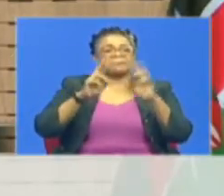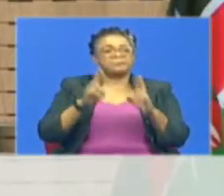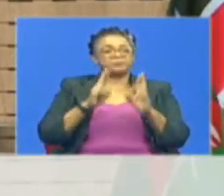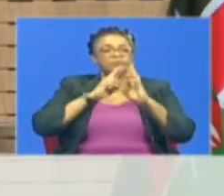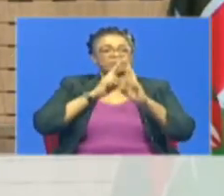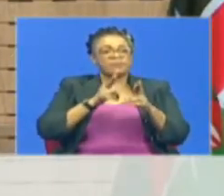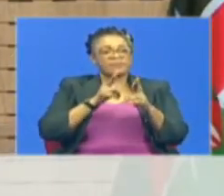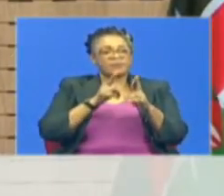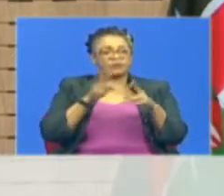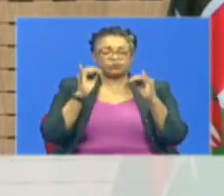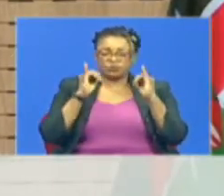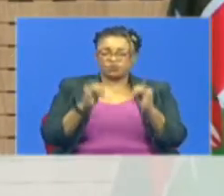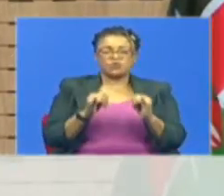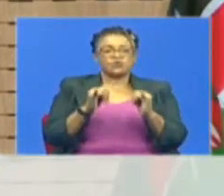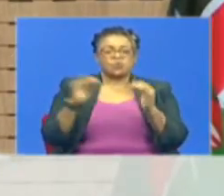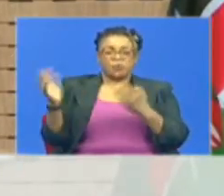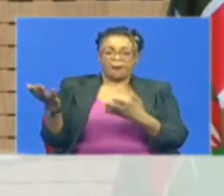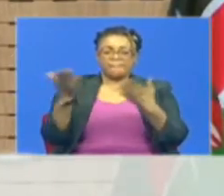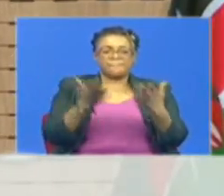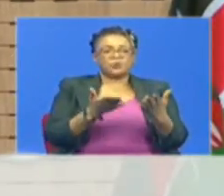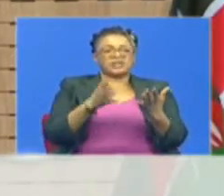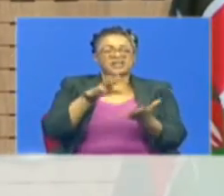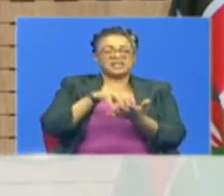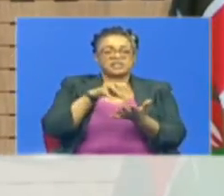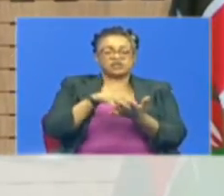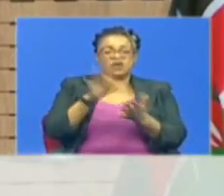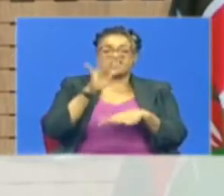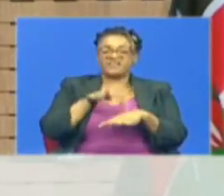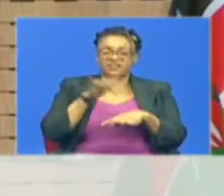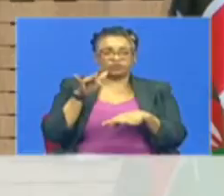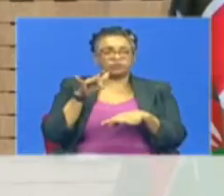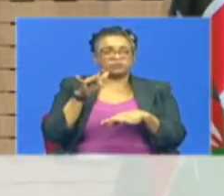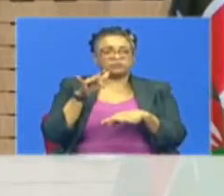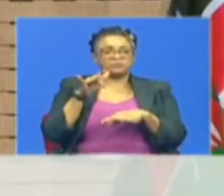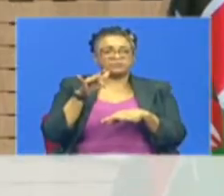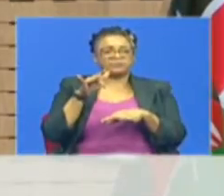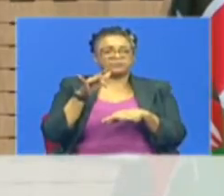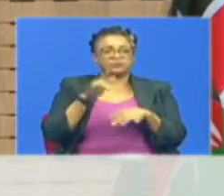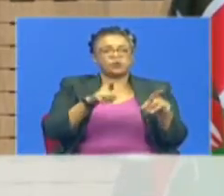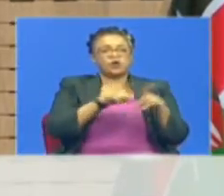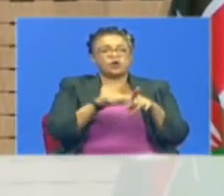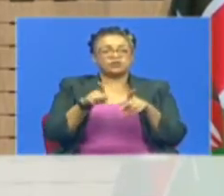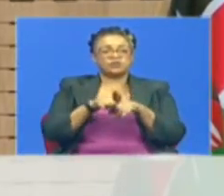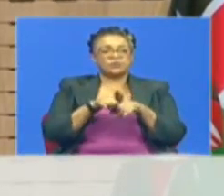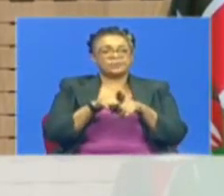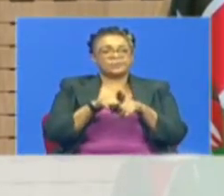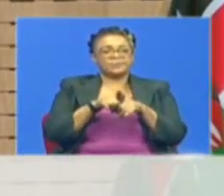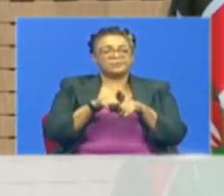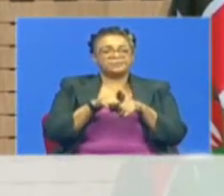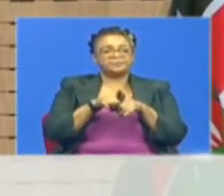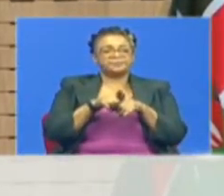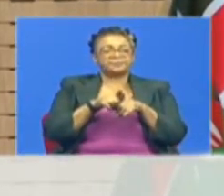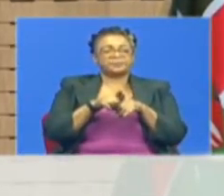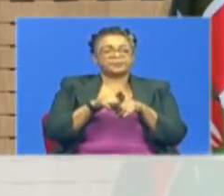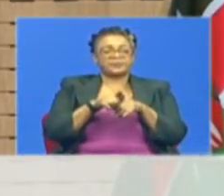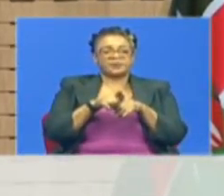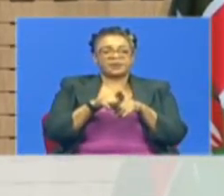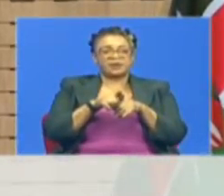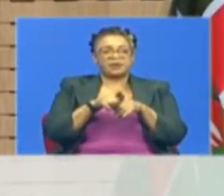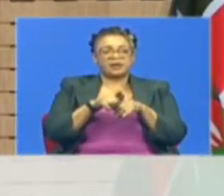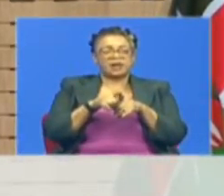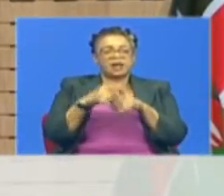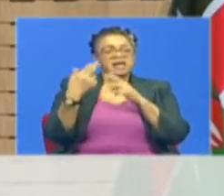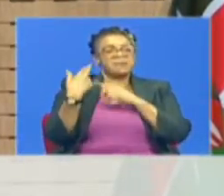to new imported cases of infection will also equally largely determine